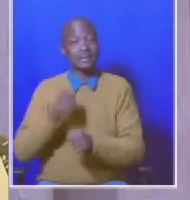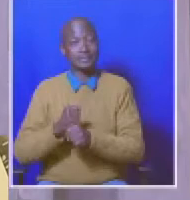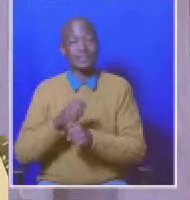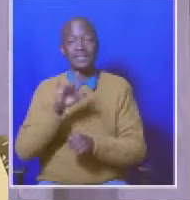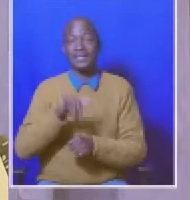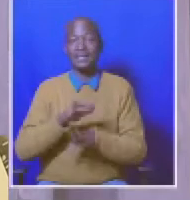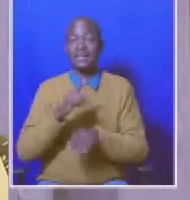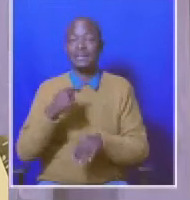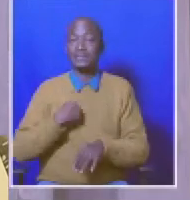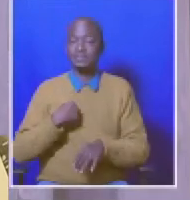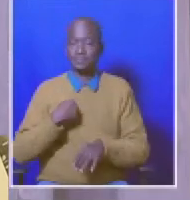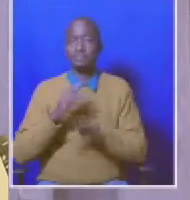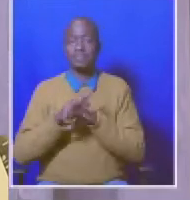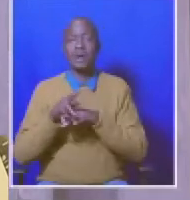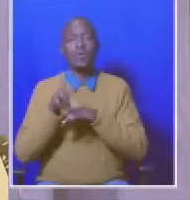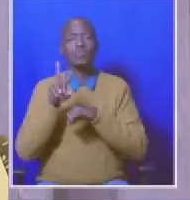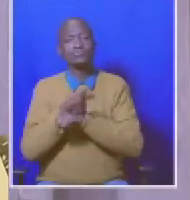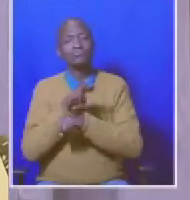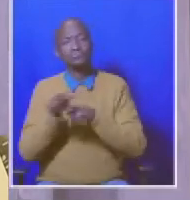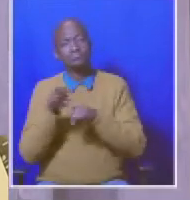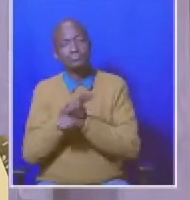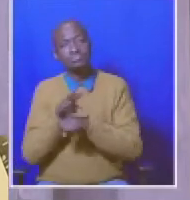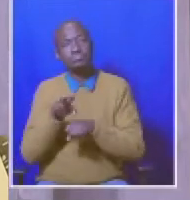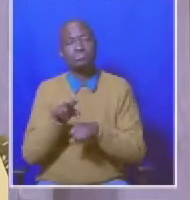I would undertake an oversight visit to